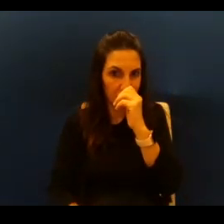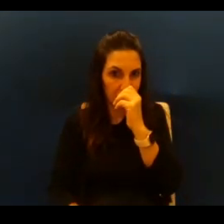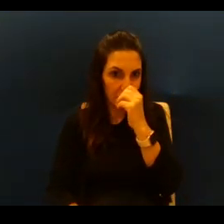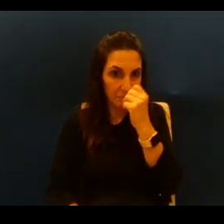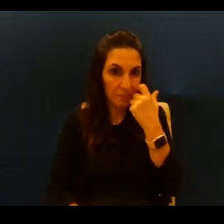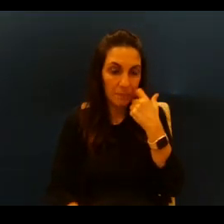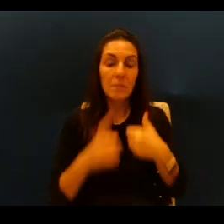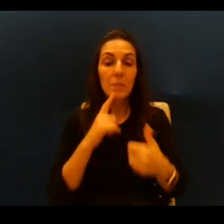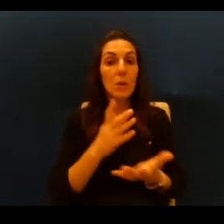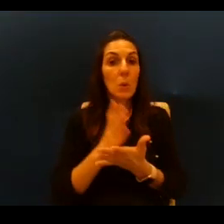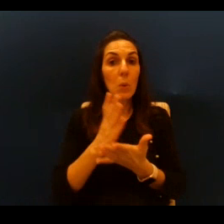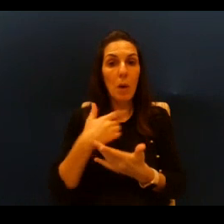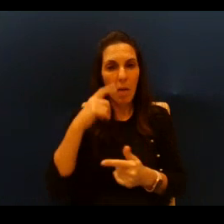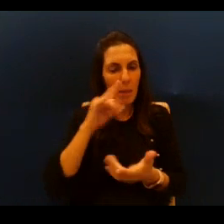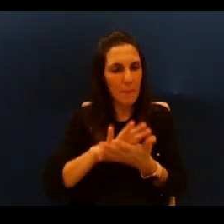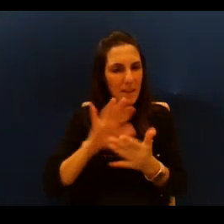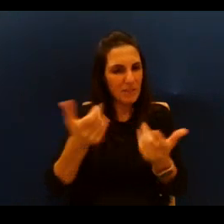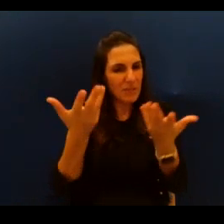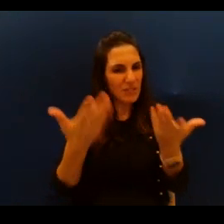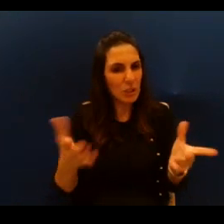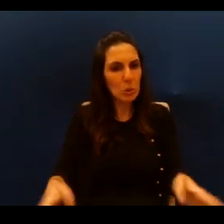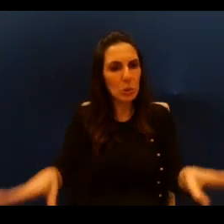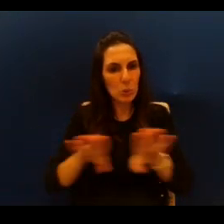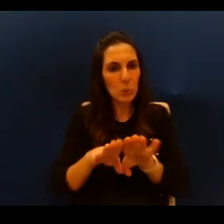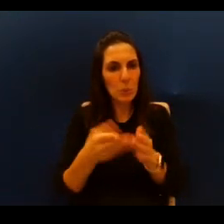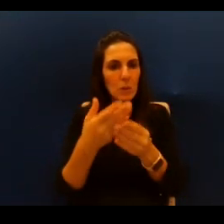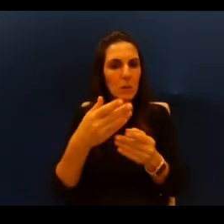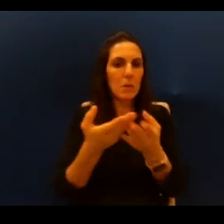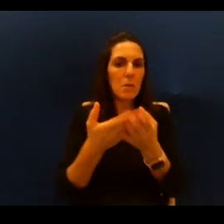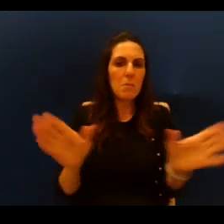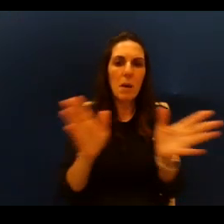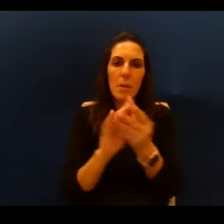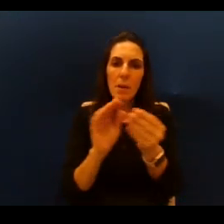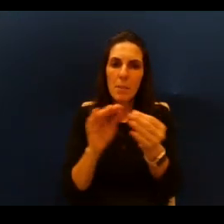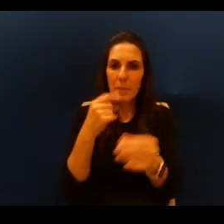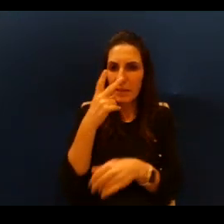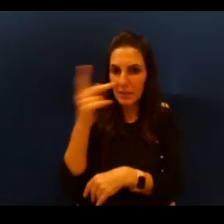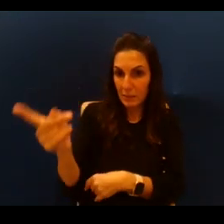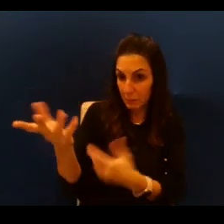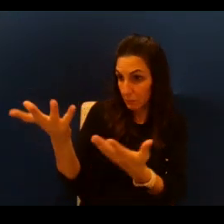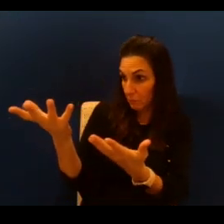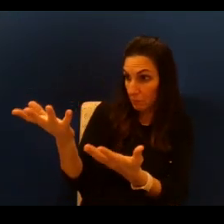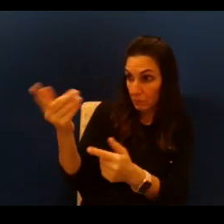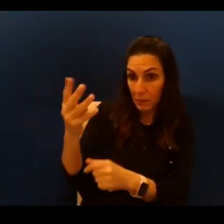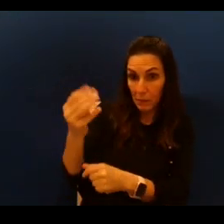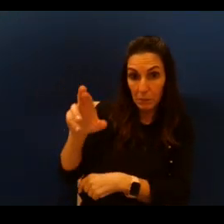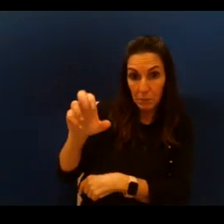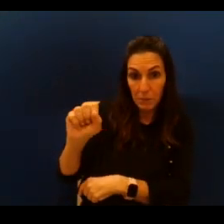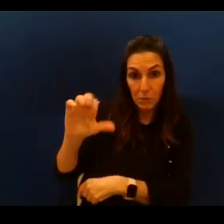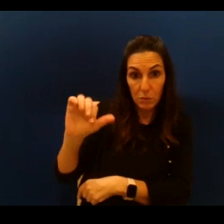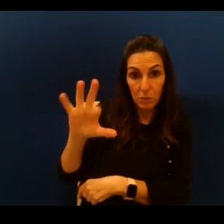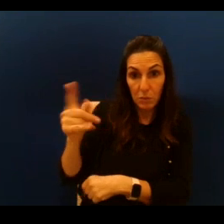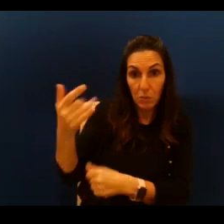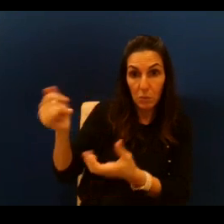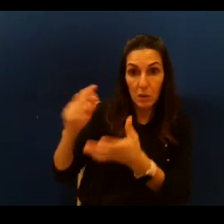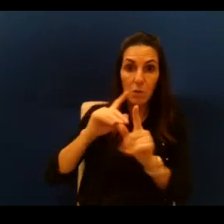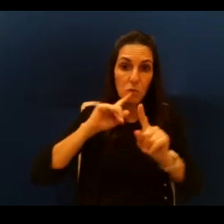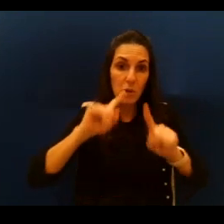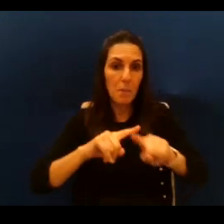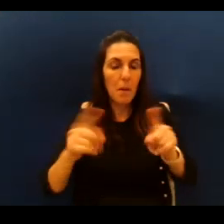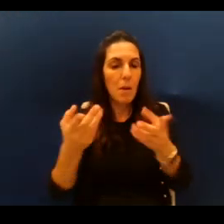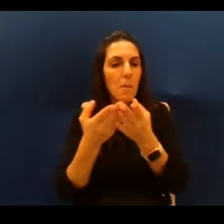All right, I believe that's the end of public comment. Now I do see Ms. Roque is up on the podium. I take it you want to respond to those comments. However, public